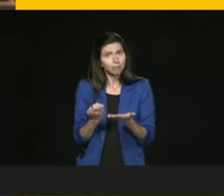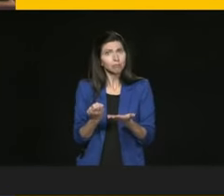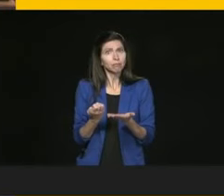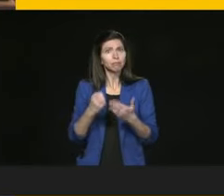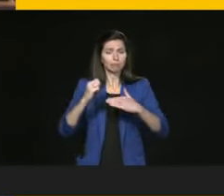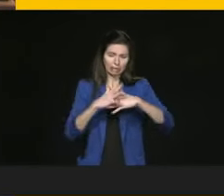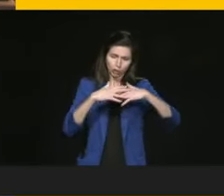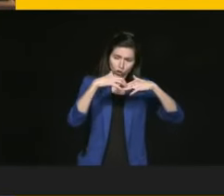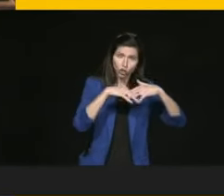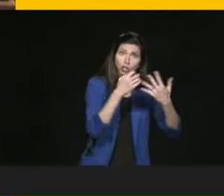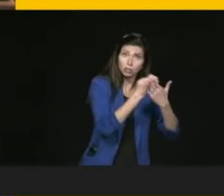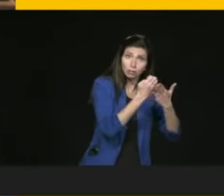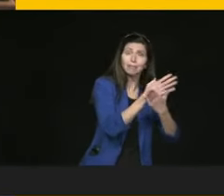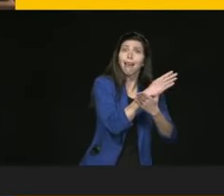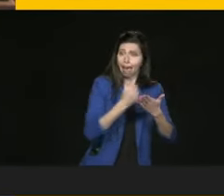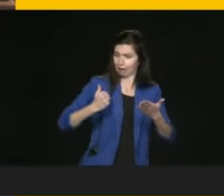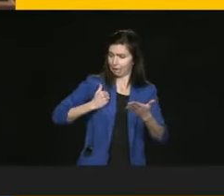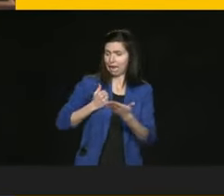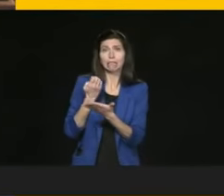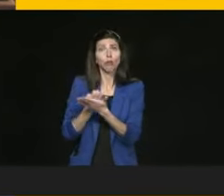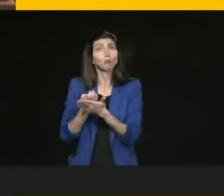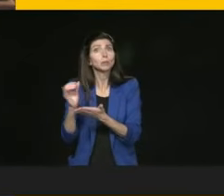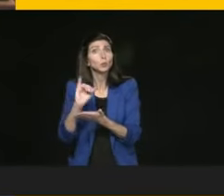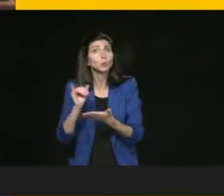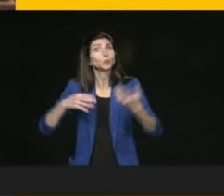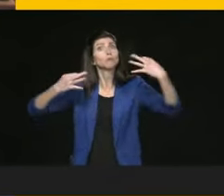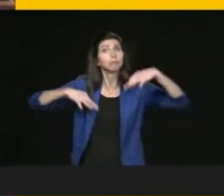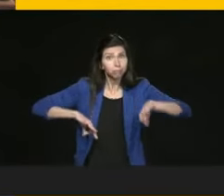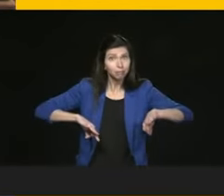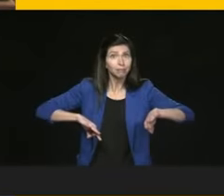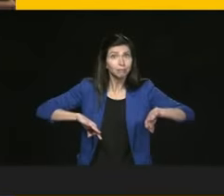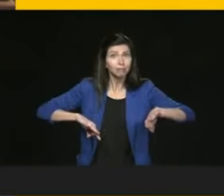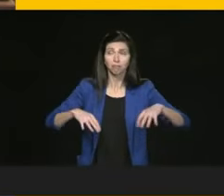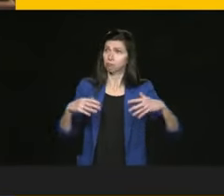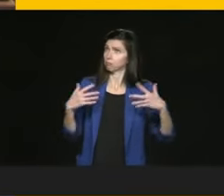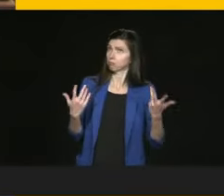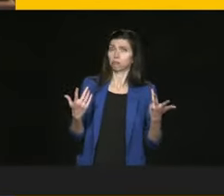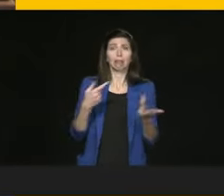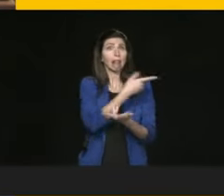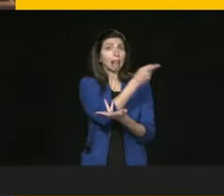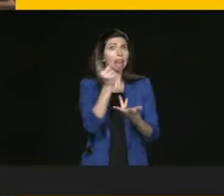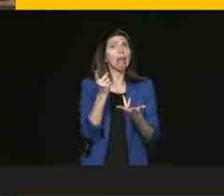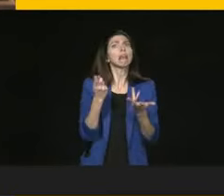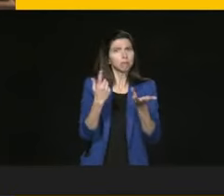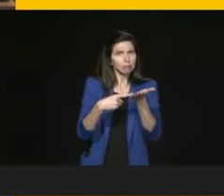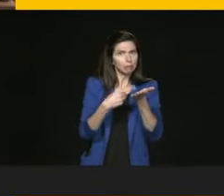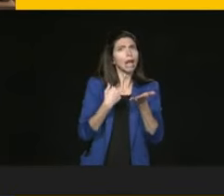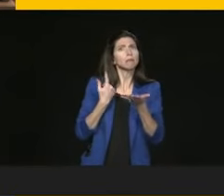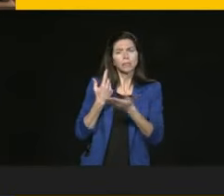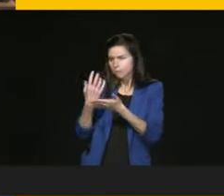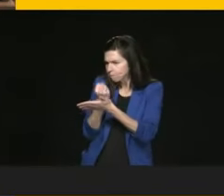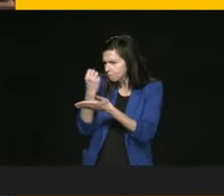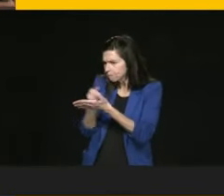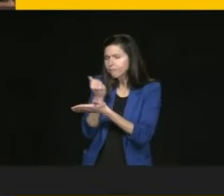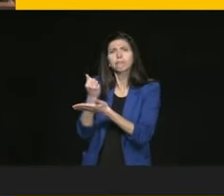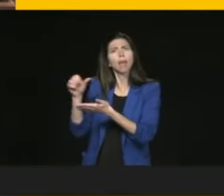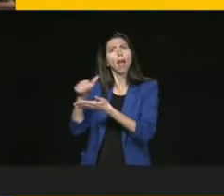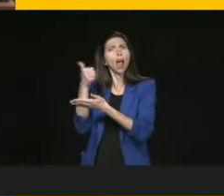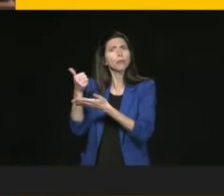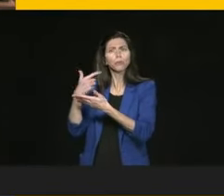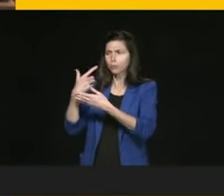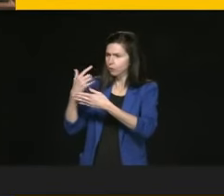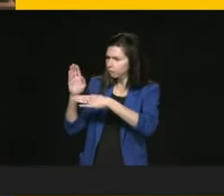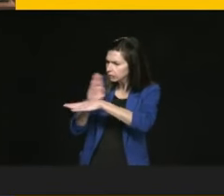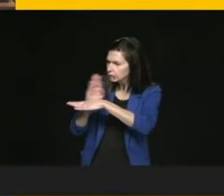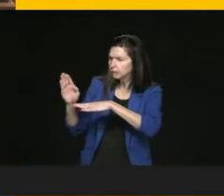businesses may already be clients of mainstream banks, we recognize that smaller Indigenous businesses may be disproportionately affected by